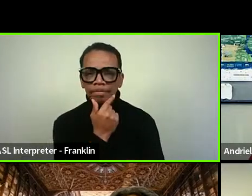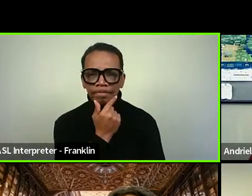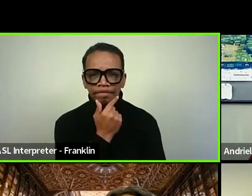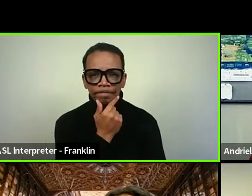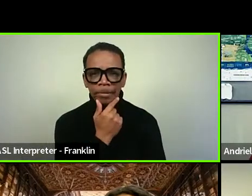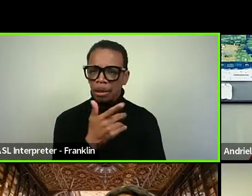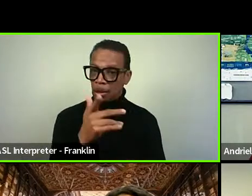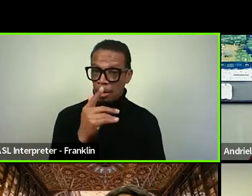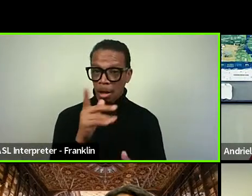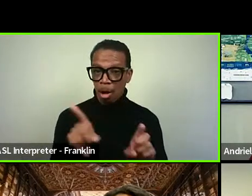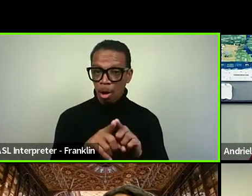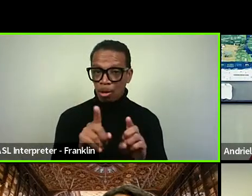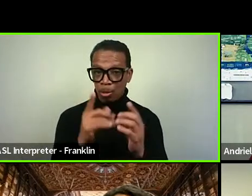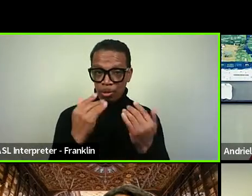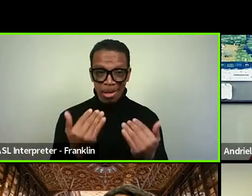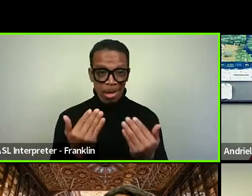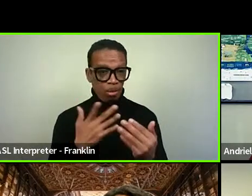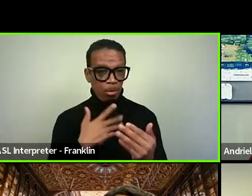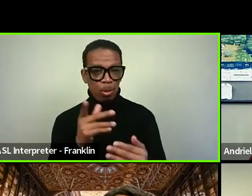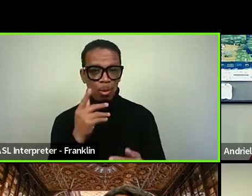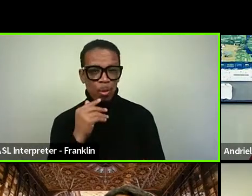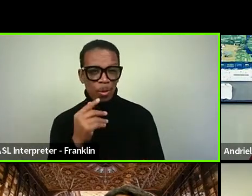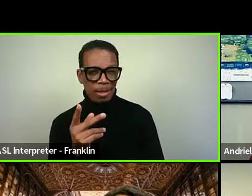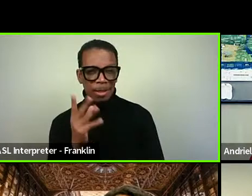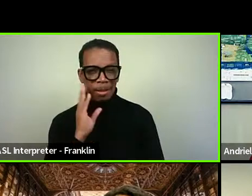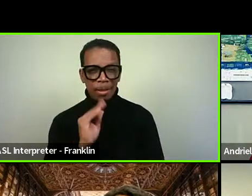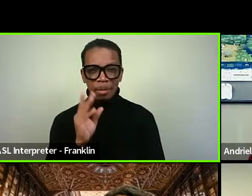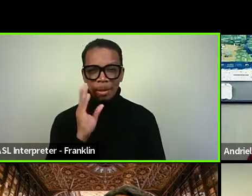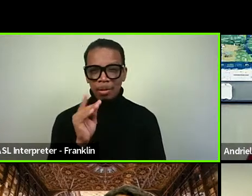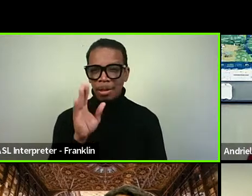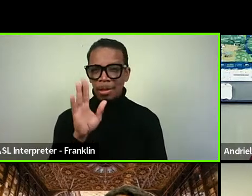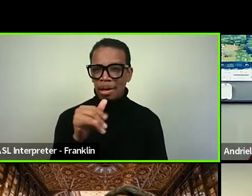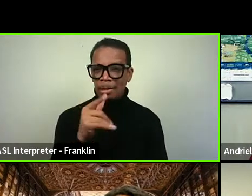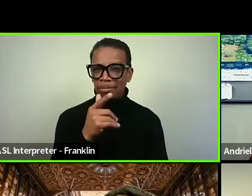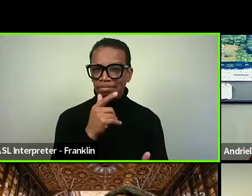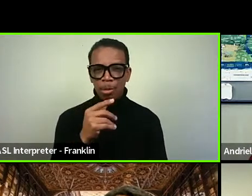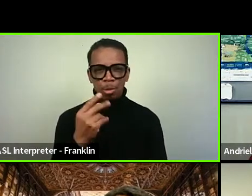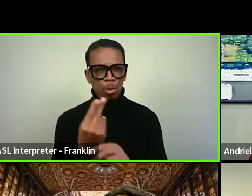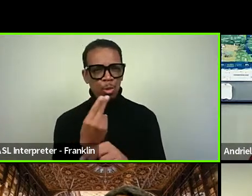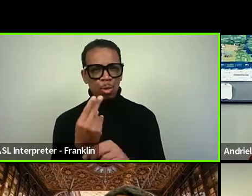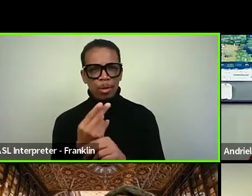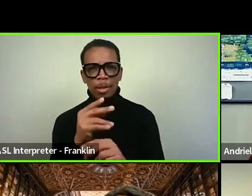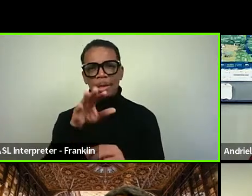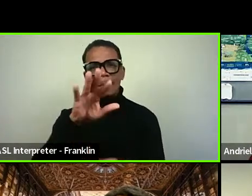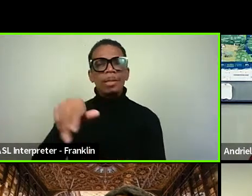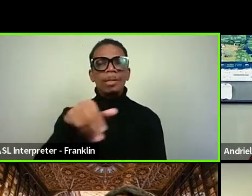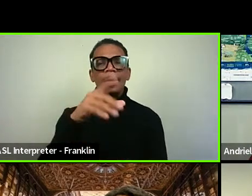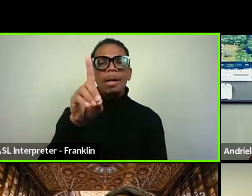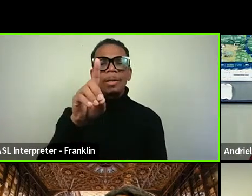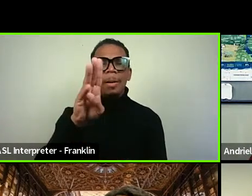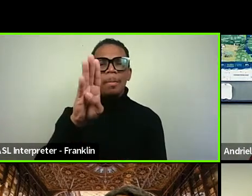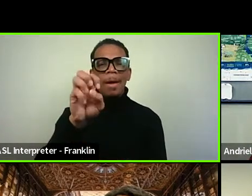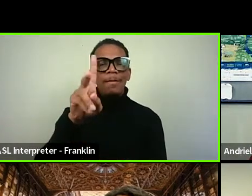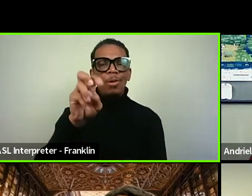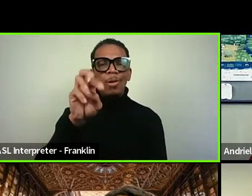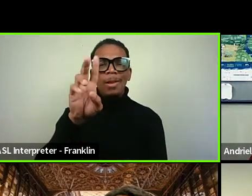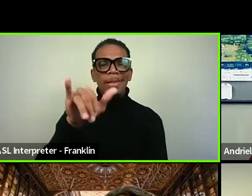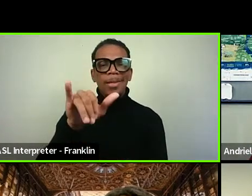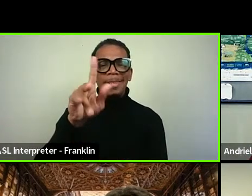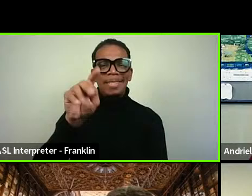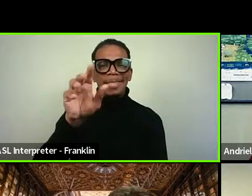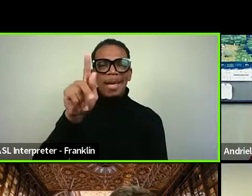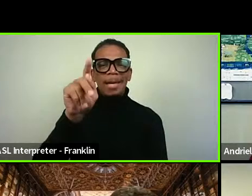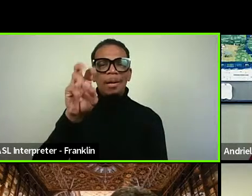historically and even in its current state, do we find that, using Dr. Beverly Tatum's statement, why are all